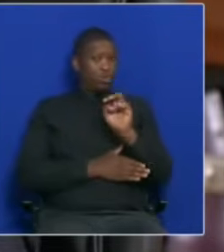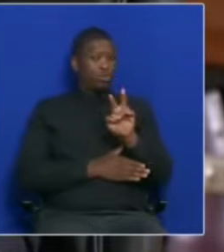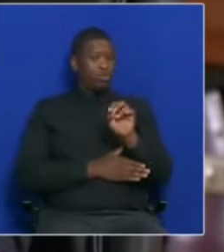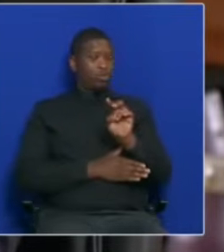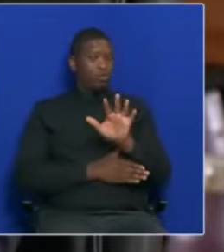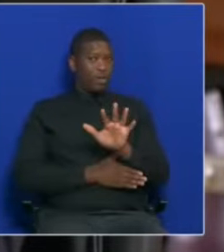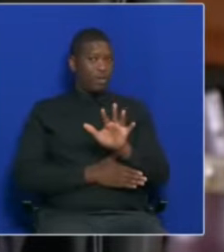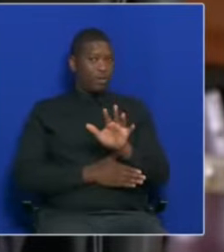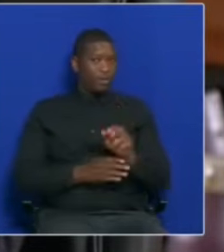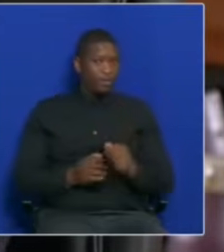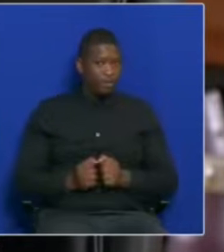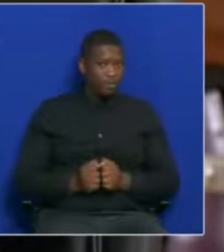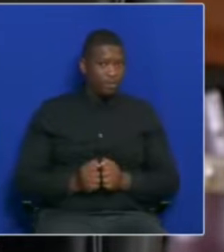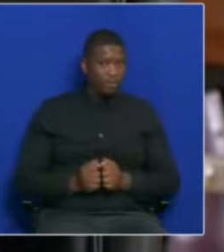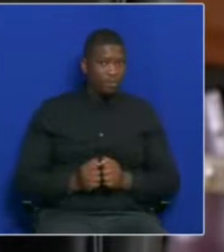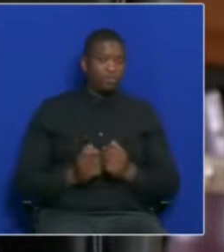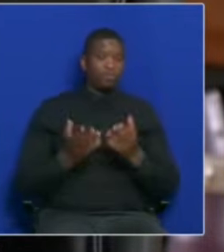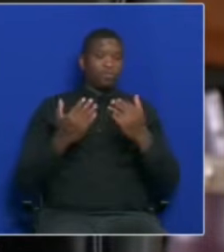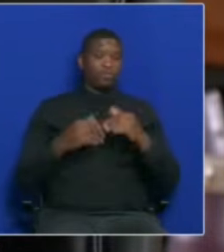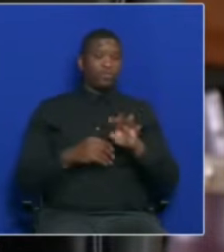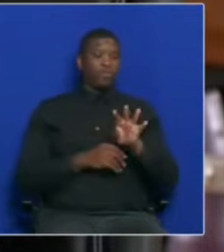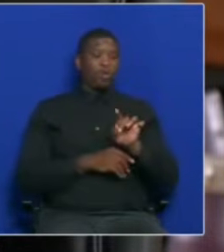At 416,